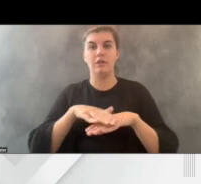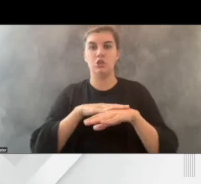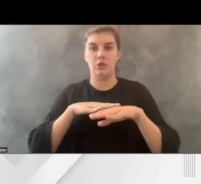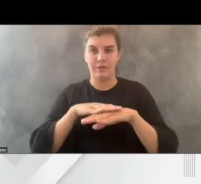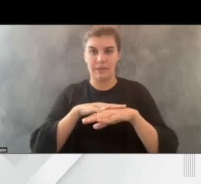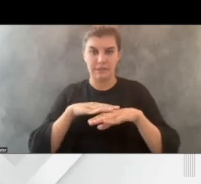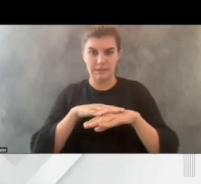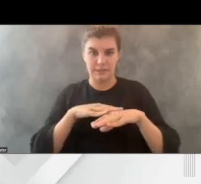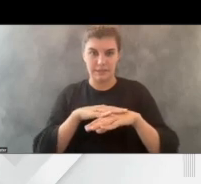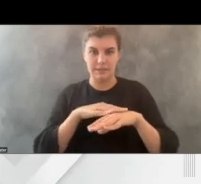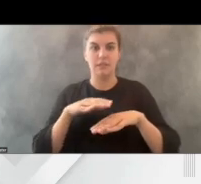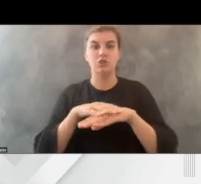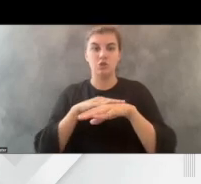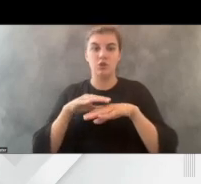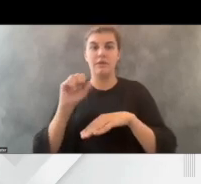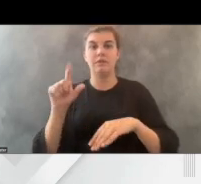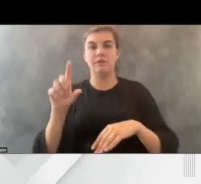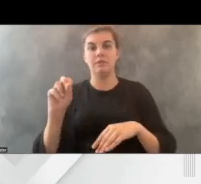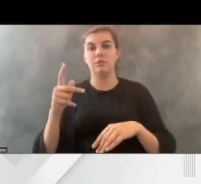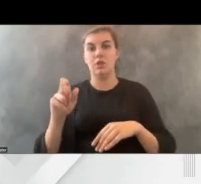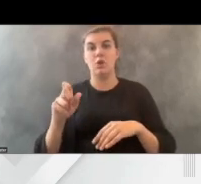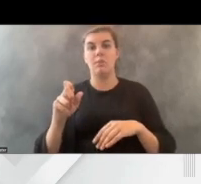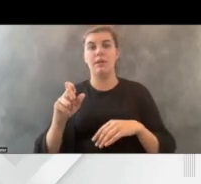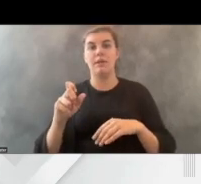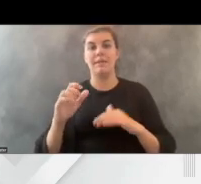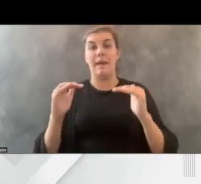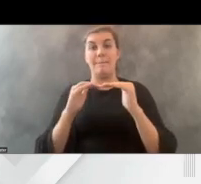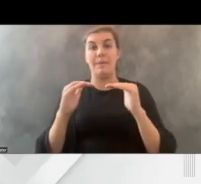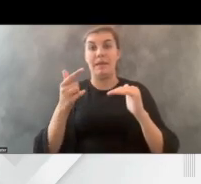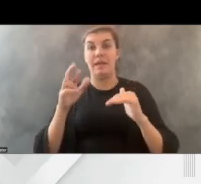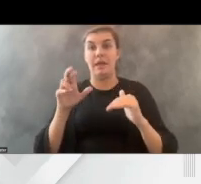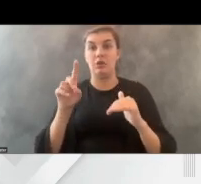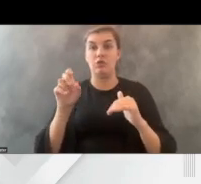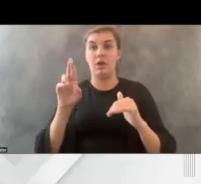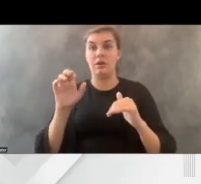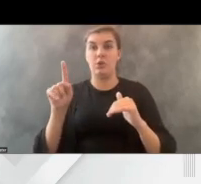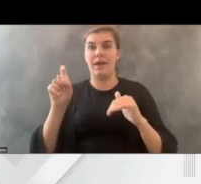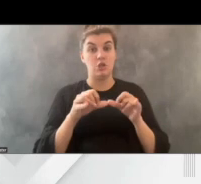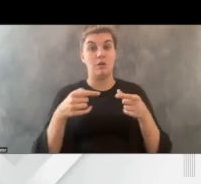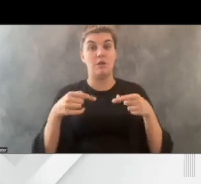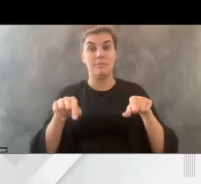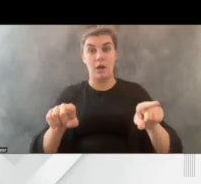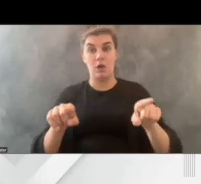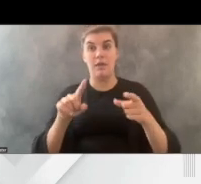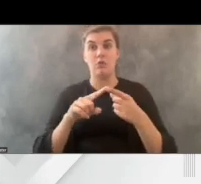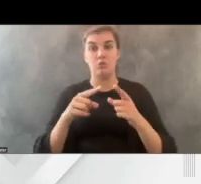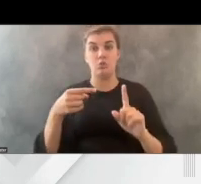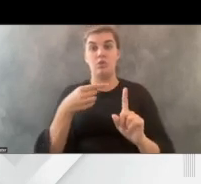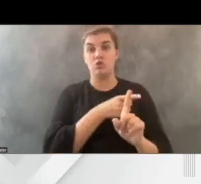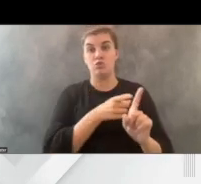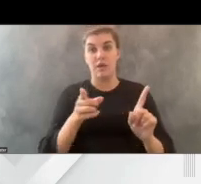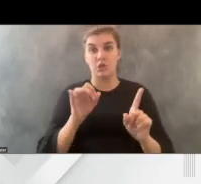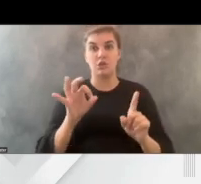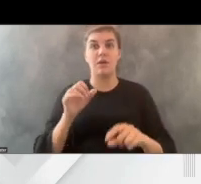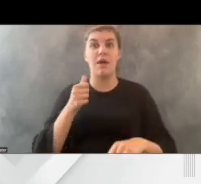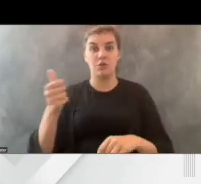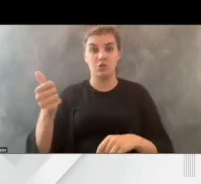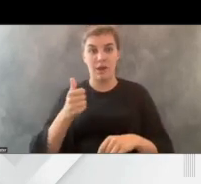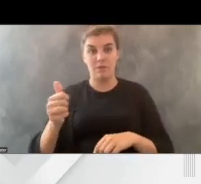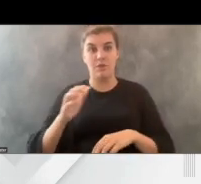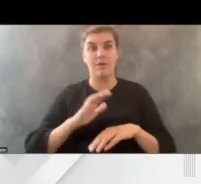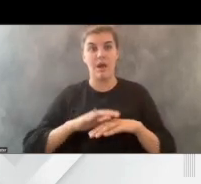slope, the curb ramp length must extend at least 15 feet and may have a running